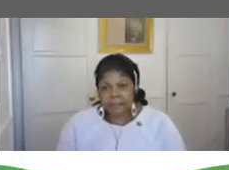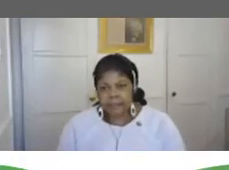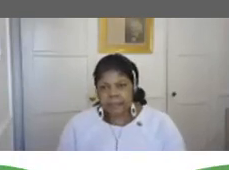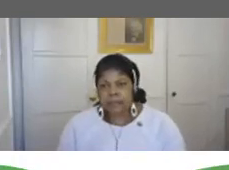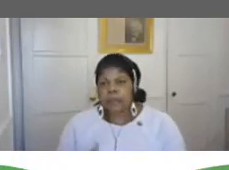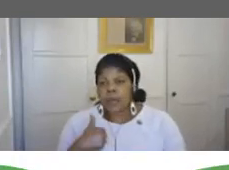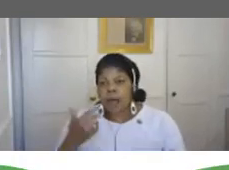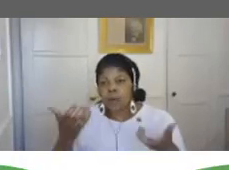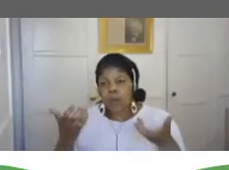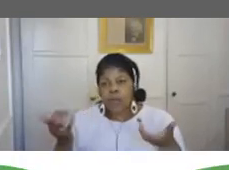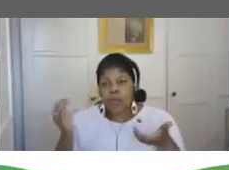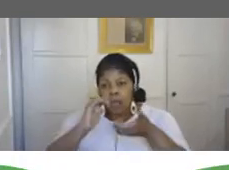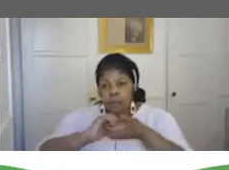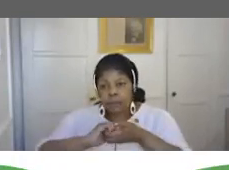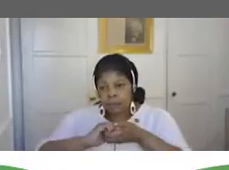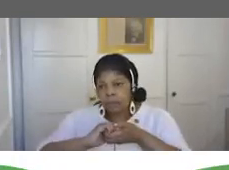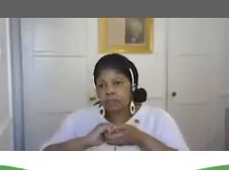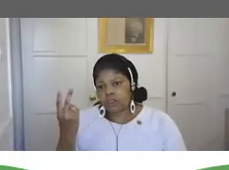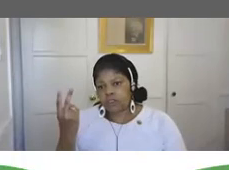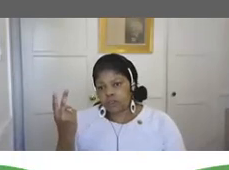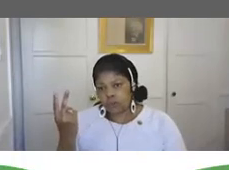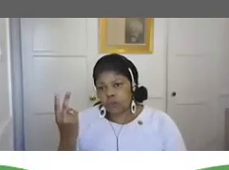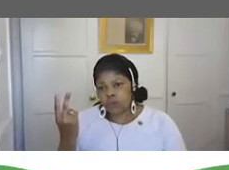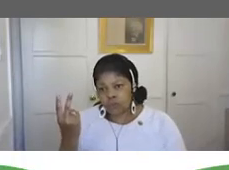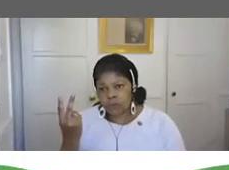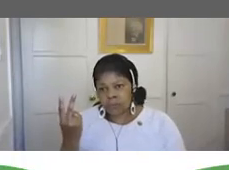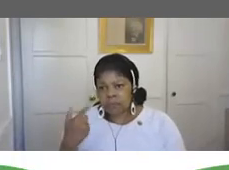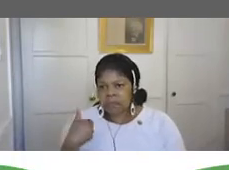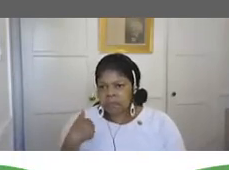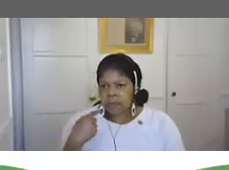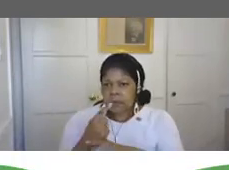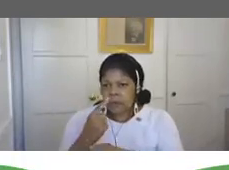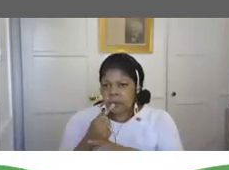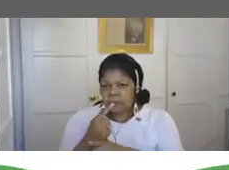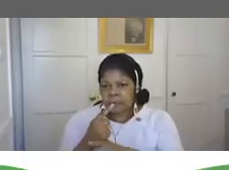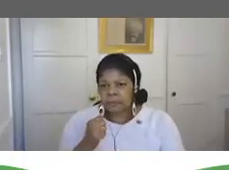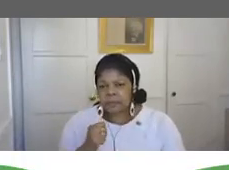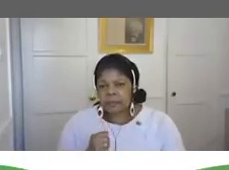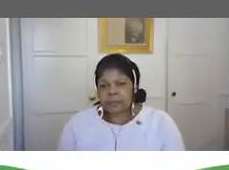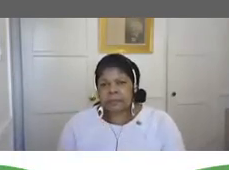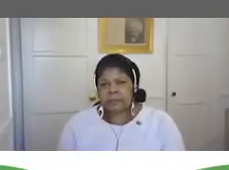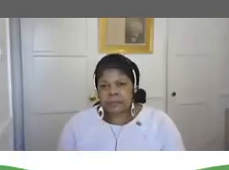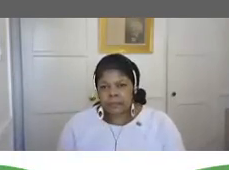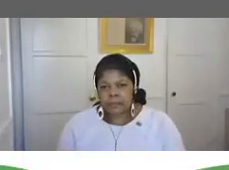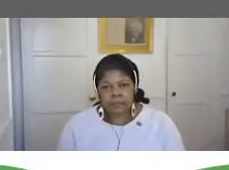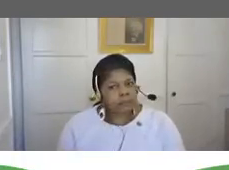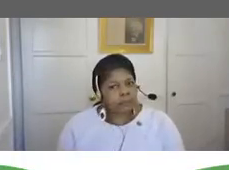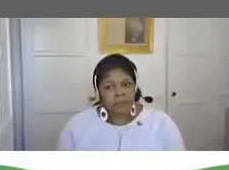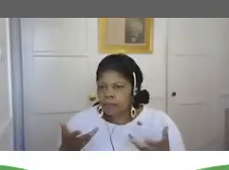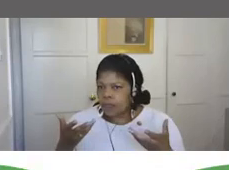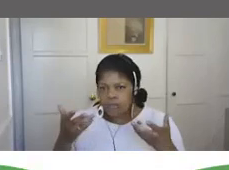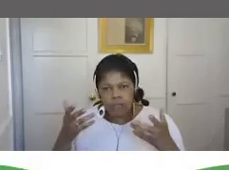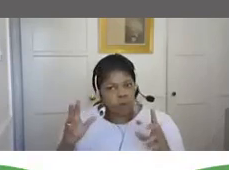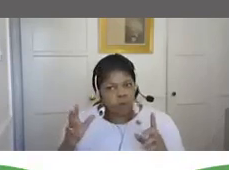Complementary two. Yeah, that was right. Complementary two. So I want, instead of analogous,